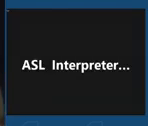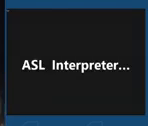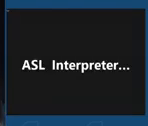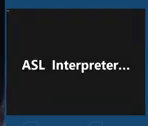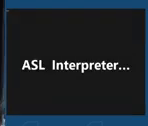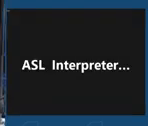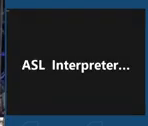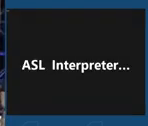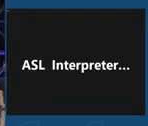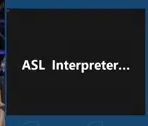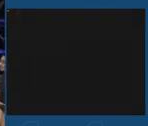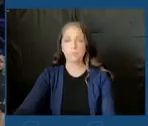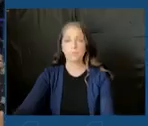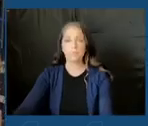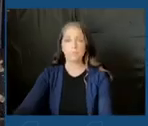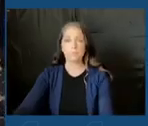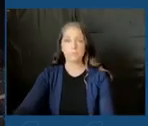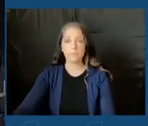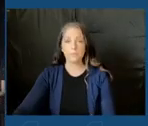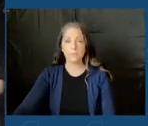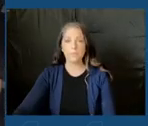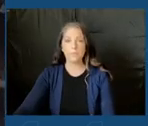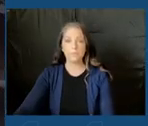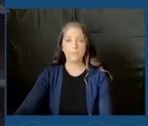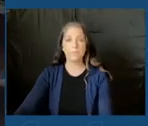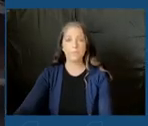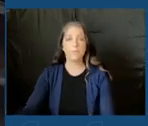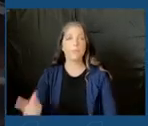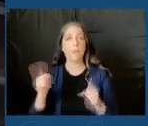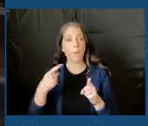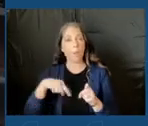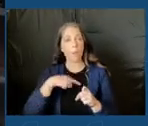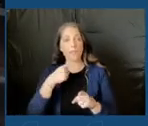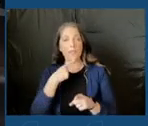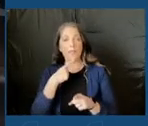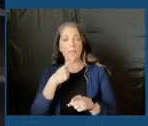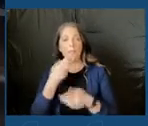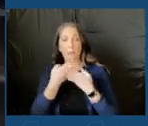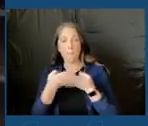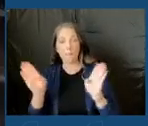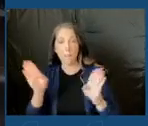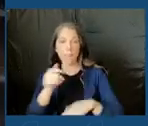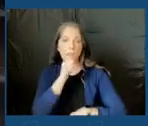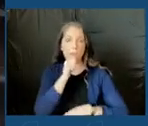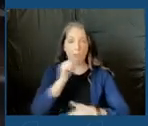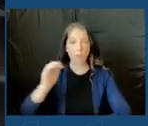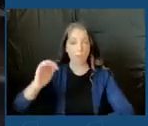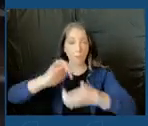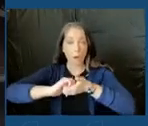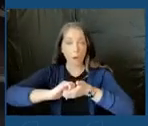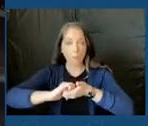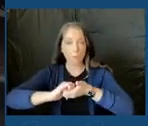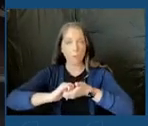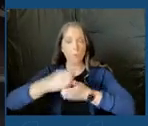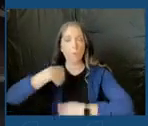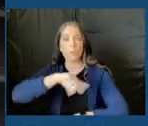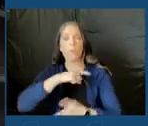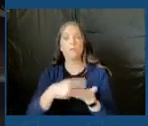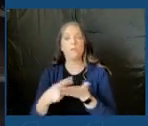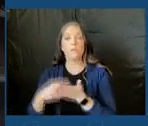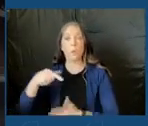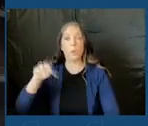You know, when we say public-private partnerships, we're talking about Quest Diagnostics is